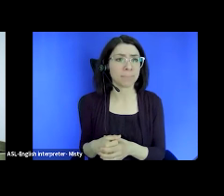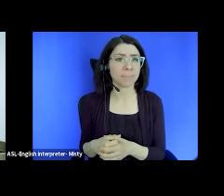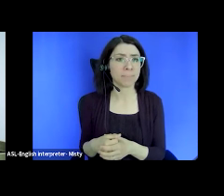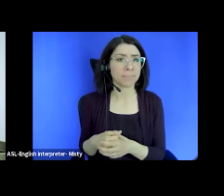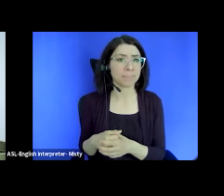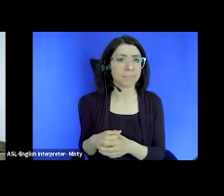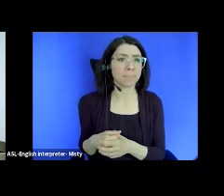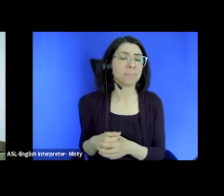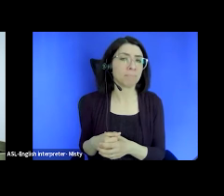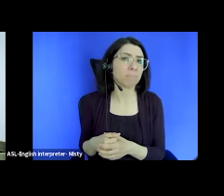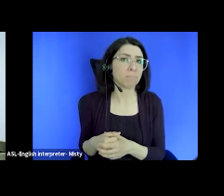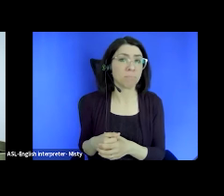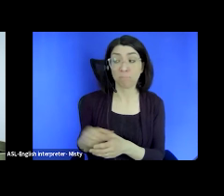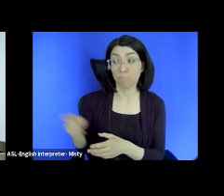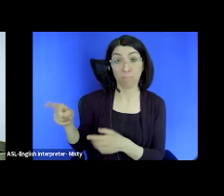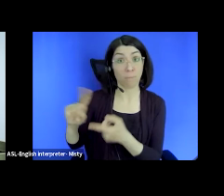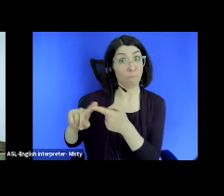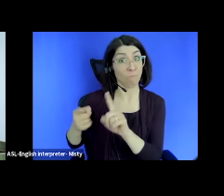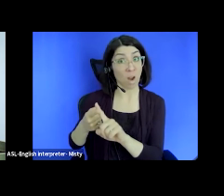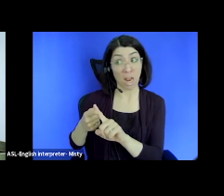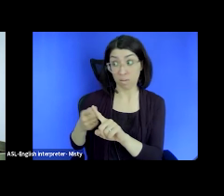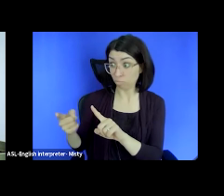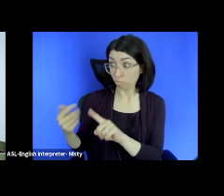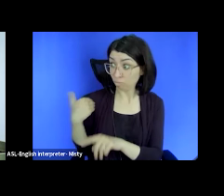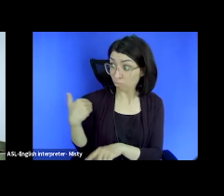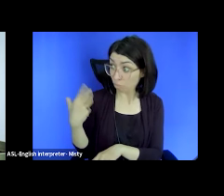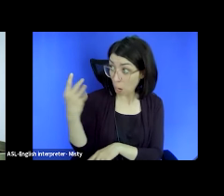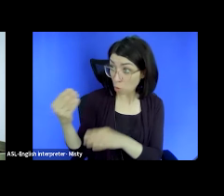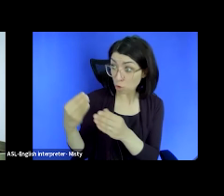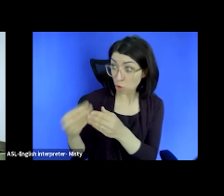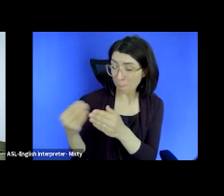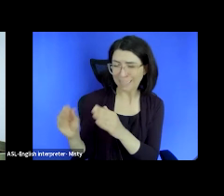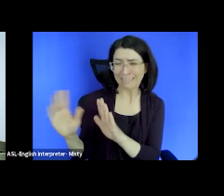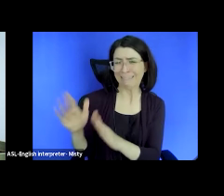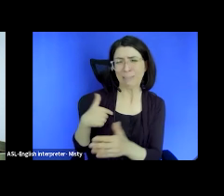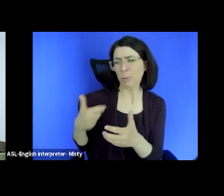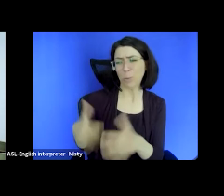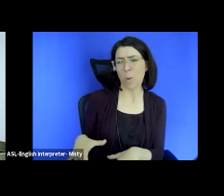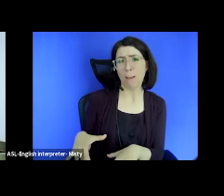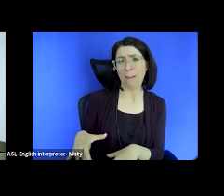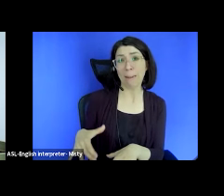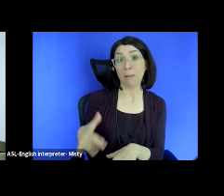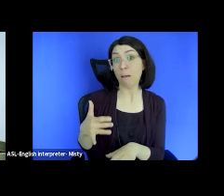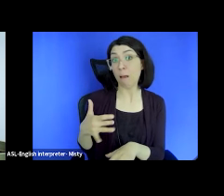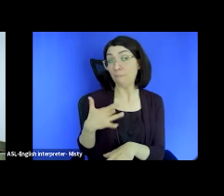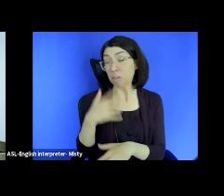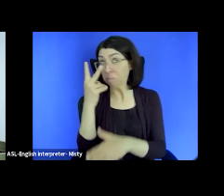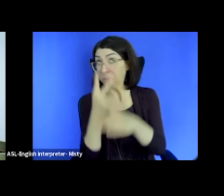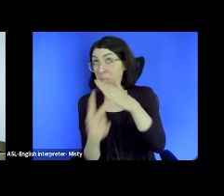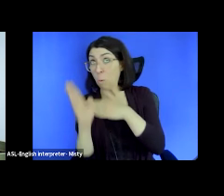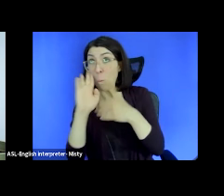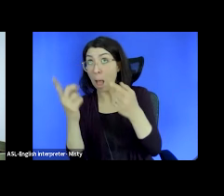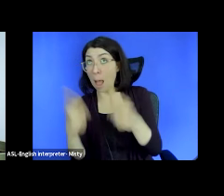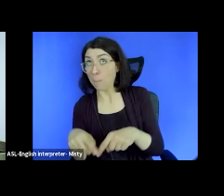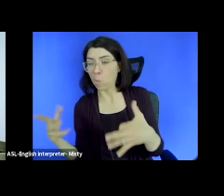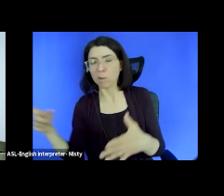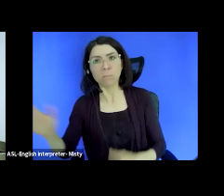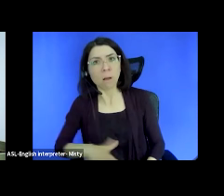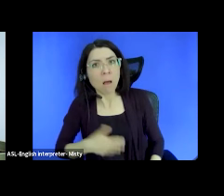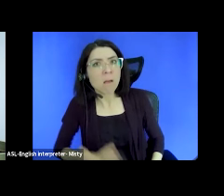The situation is telling your friend that you don't want to go shopping with her. The prediction is that she'll be upset and angry and not want to be your